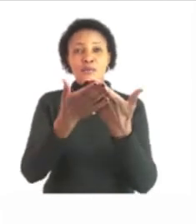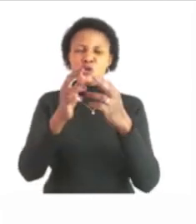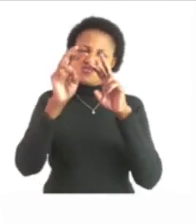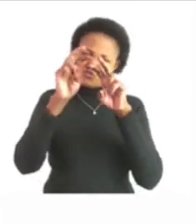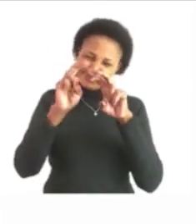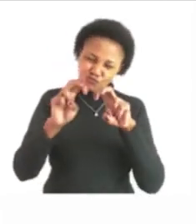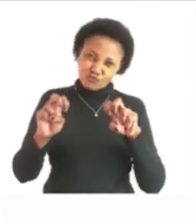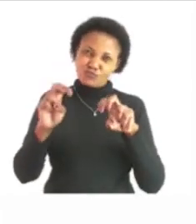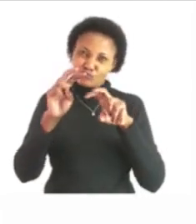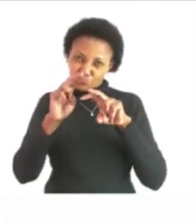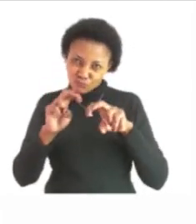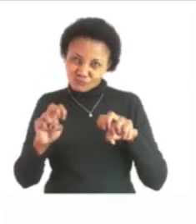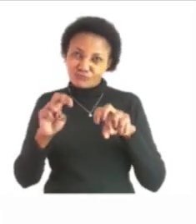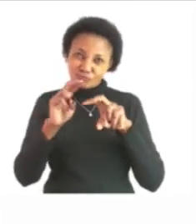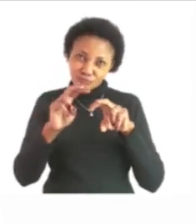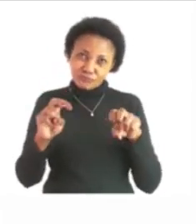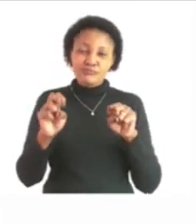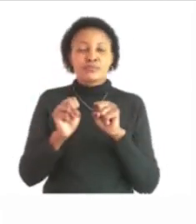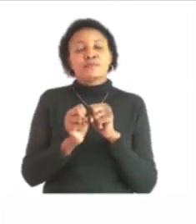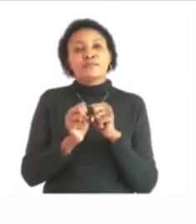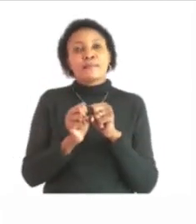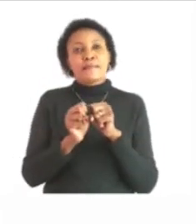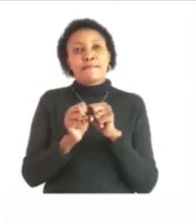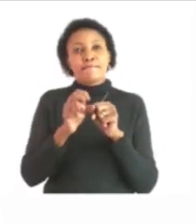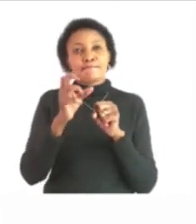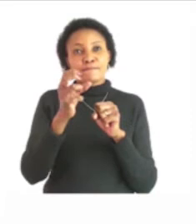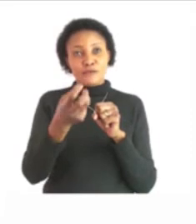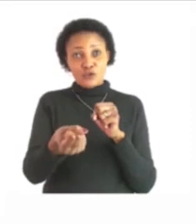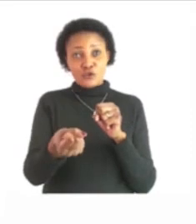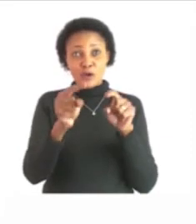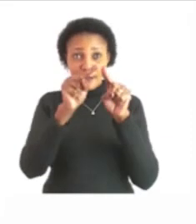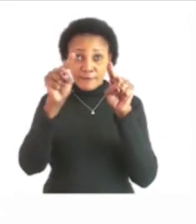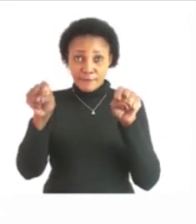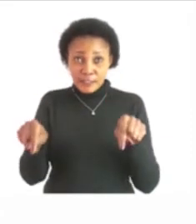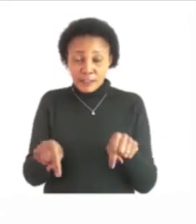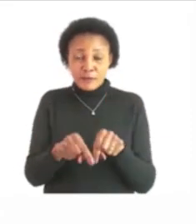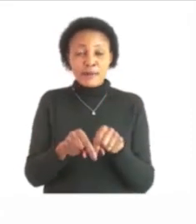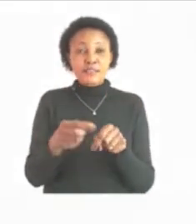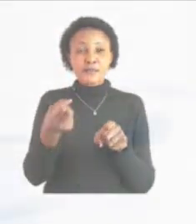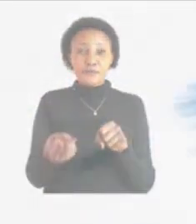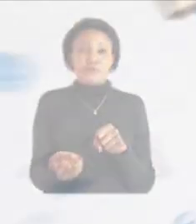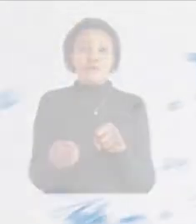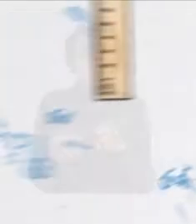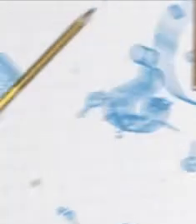out loud, and then you find it in the puzzle that has been given on that page.